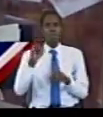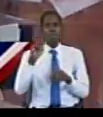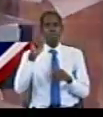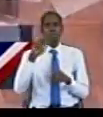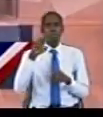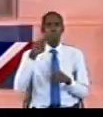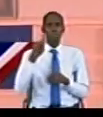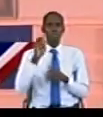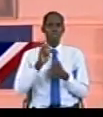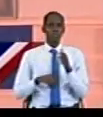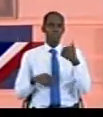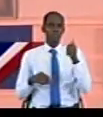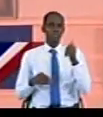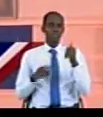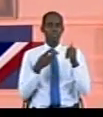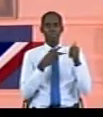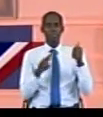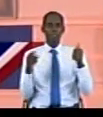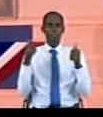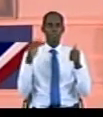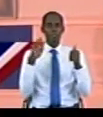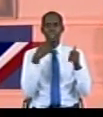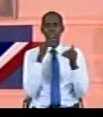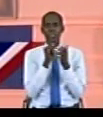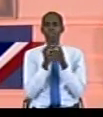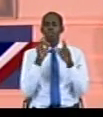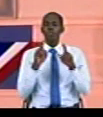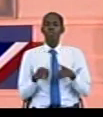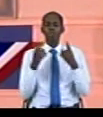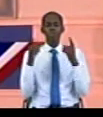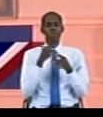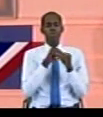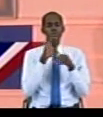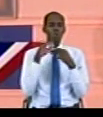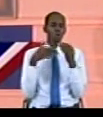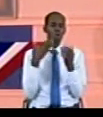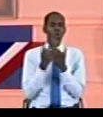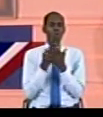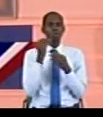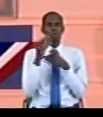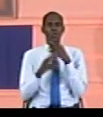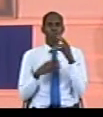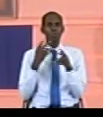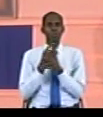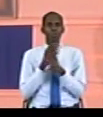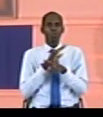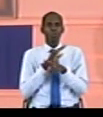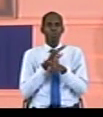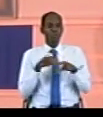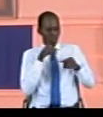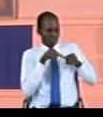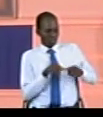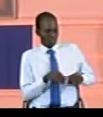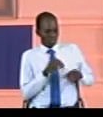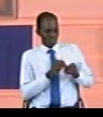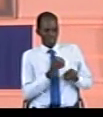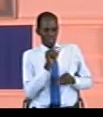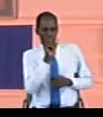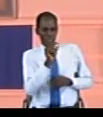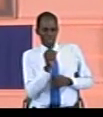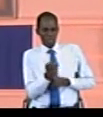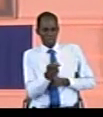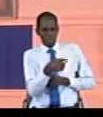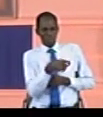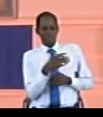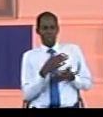Mark 16:15. And he said unto them, go ye into all the world. Go ye into all the world. Don't stay in a little corner somewhere. Don't stay in a